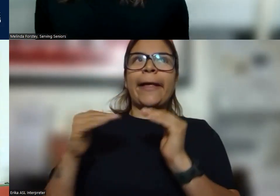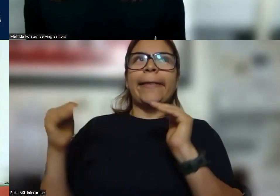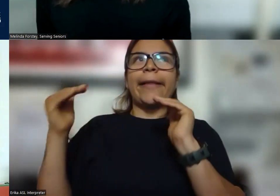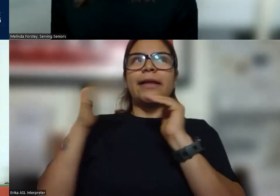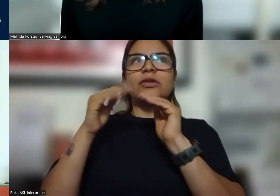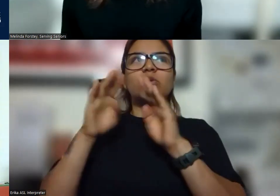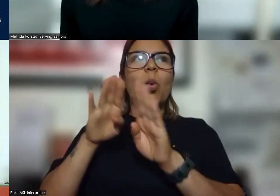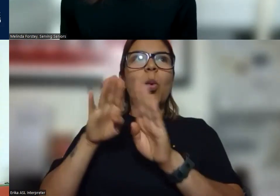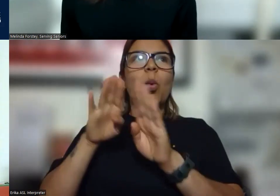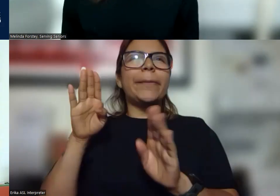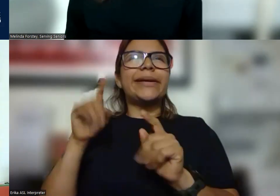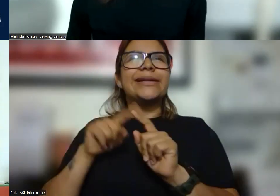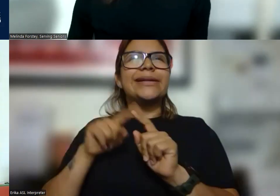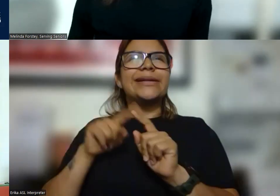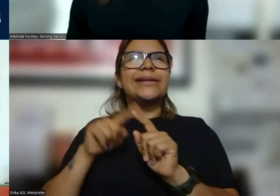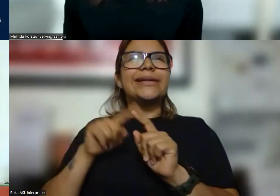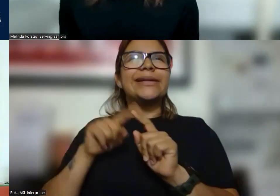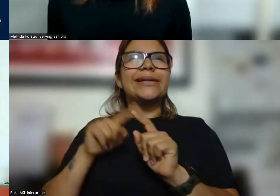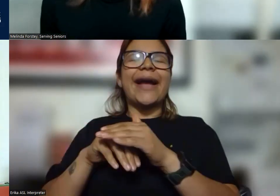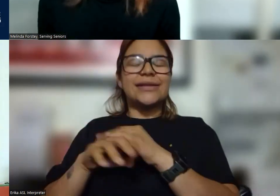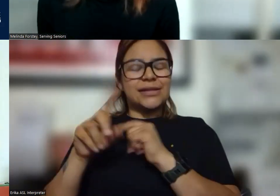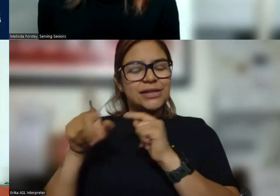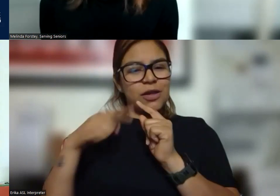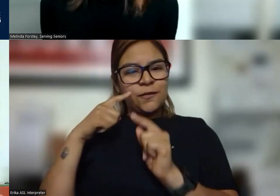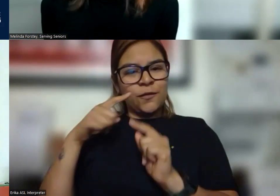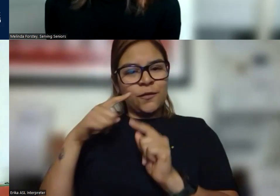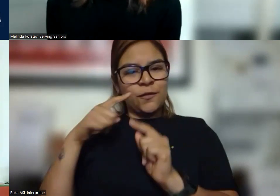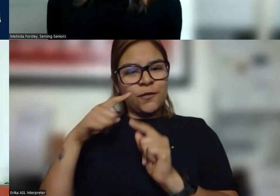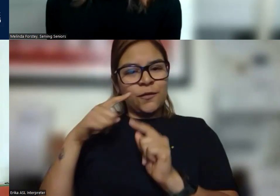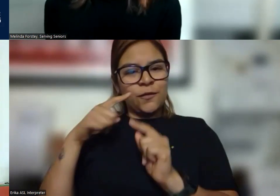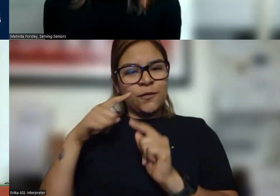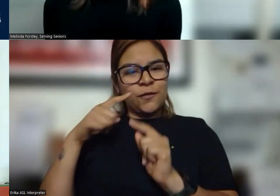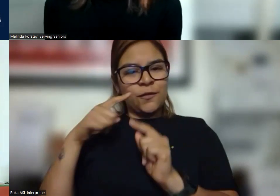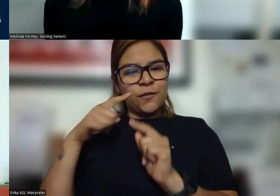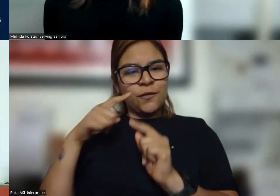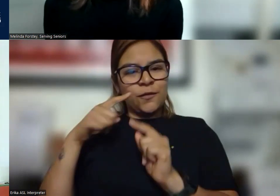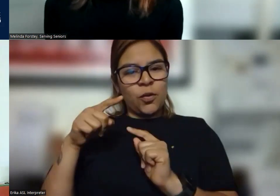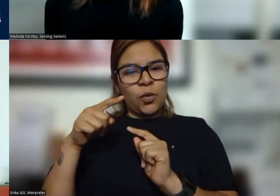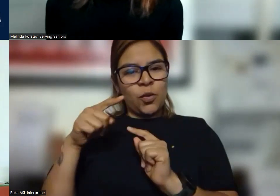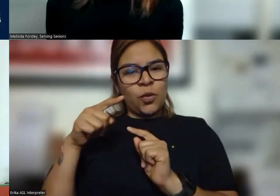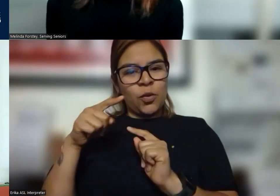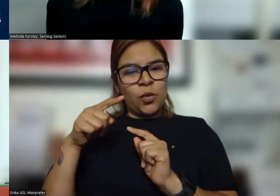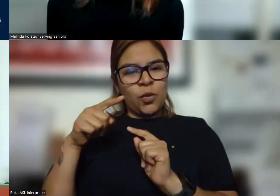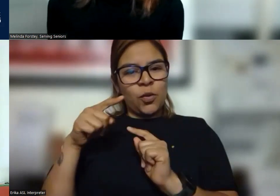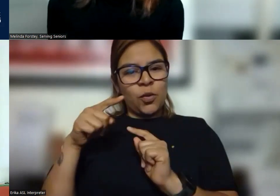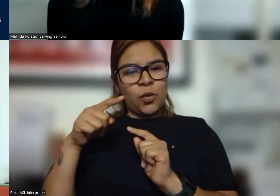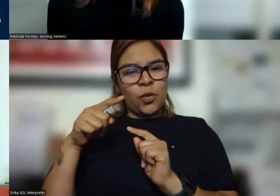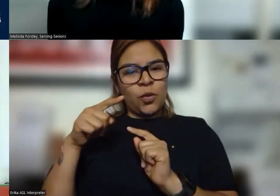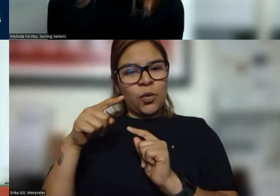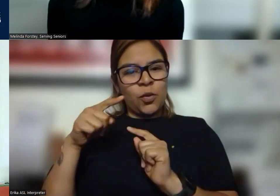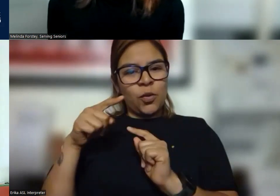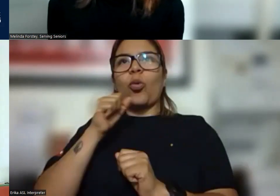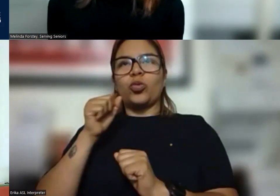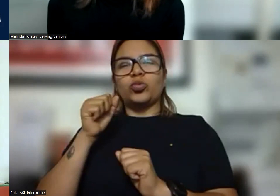to specific access for this population. I'm still really laying out the playing field for them, that older adults need a specific